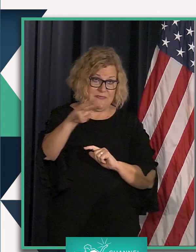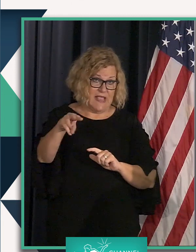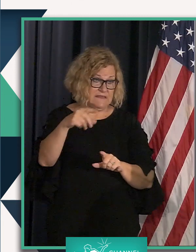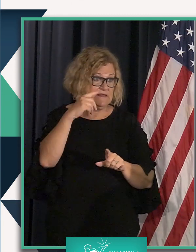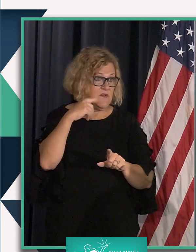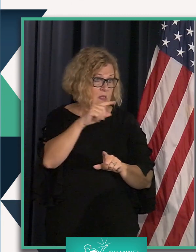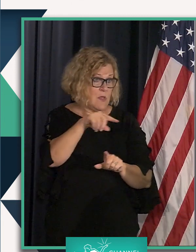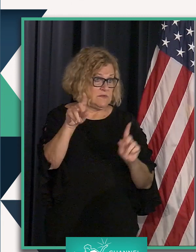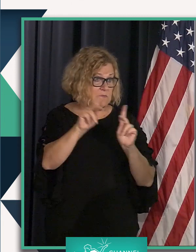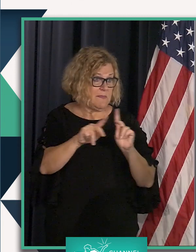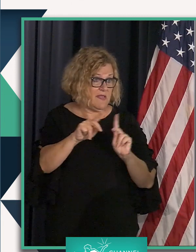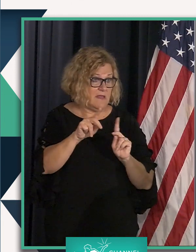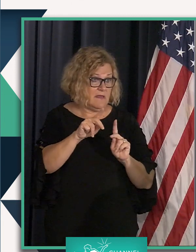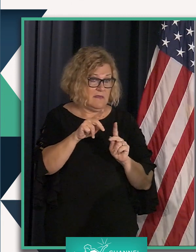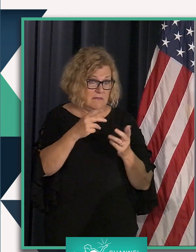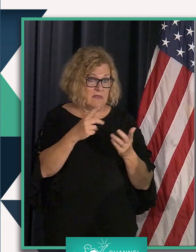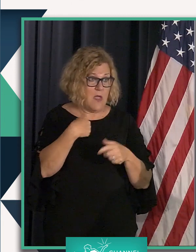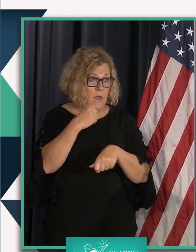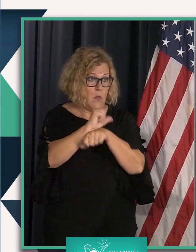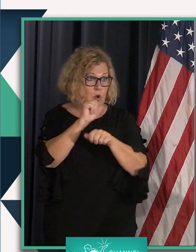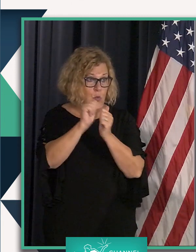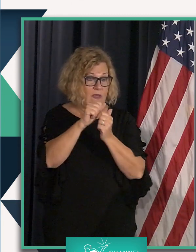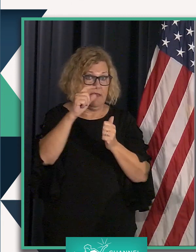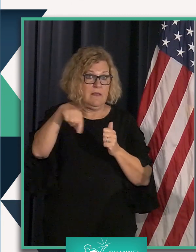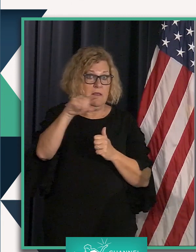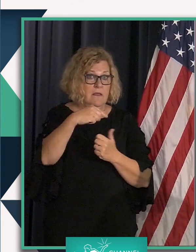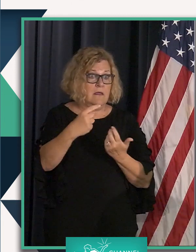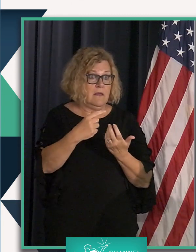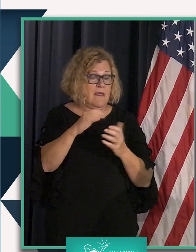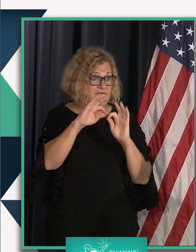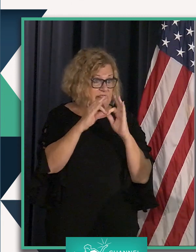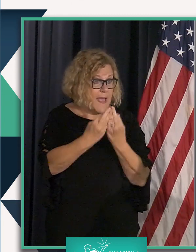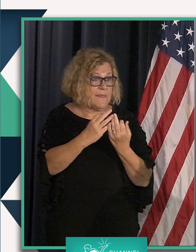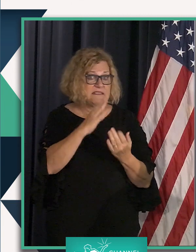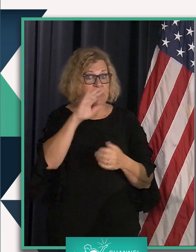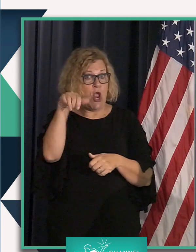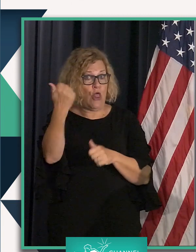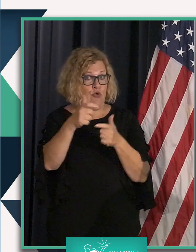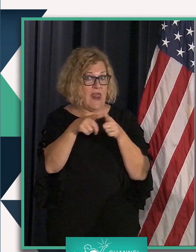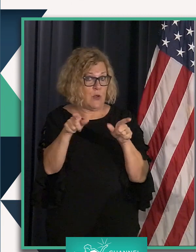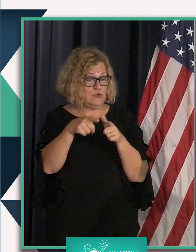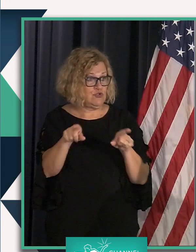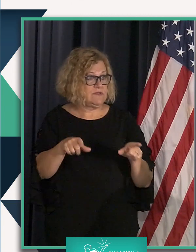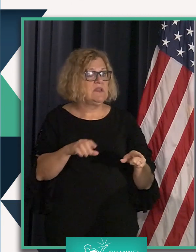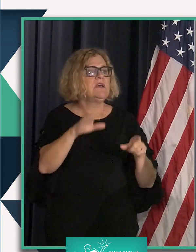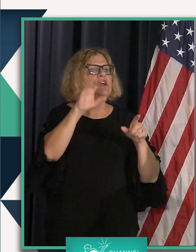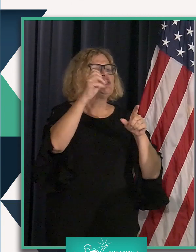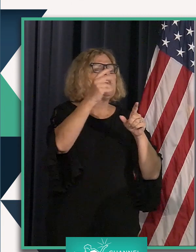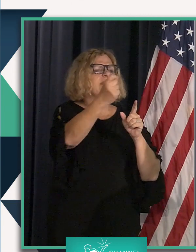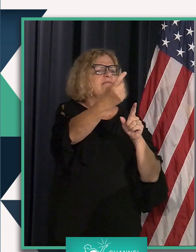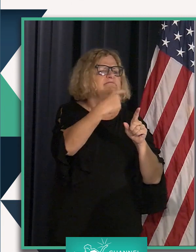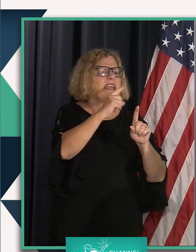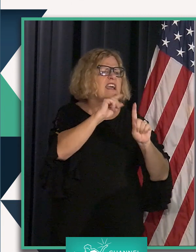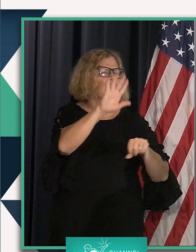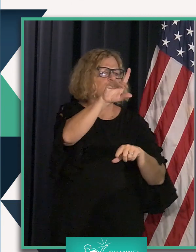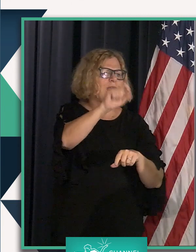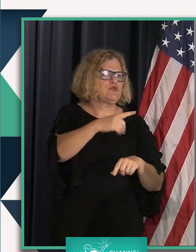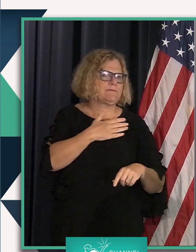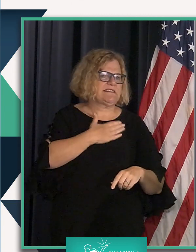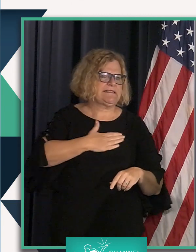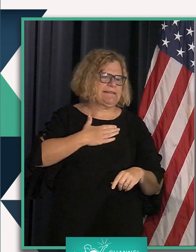for those that are, that we do work with families that speak other languages? Chelsea, would you come up and answer that question,